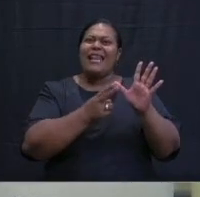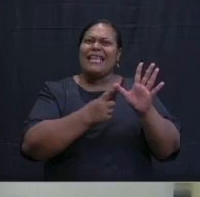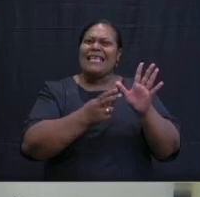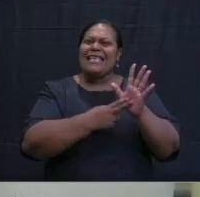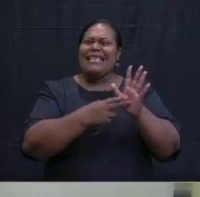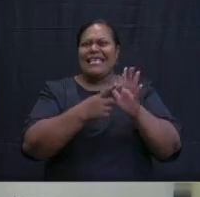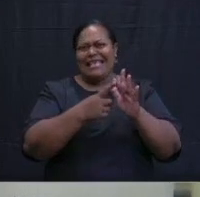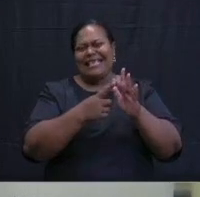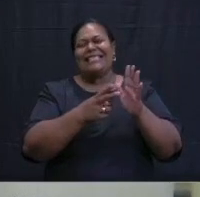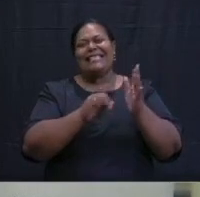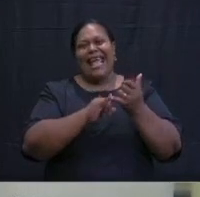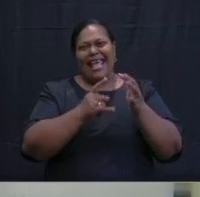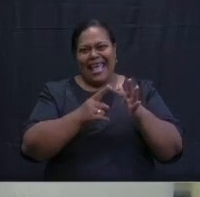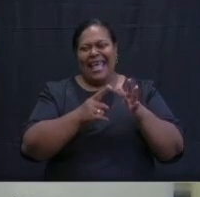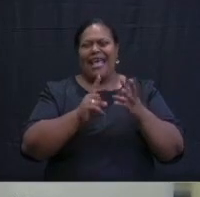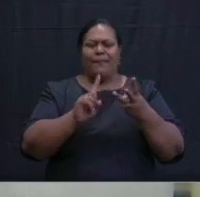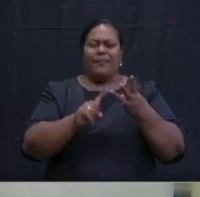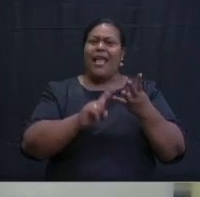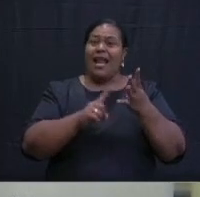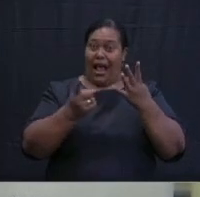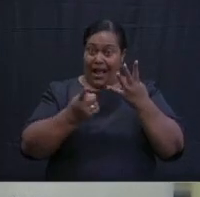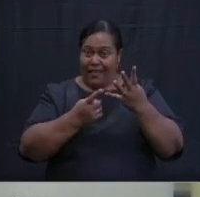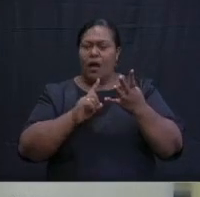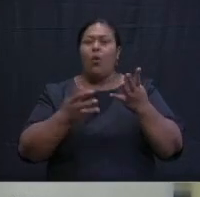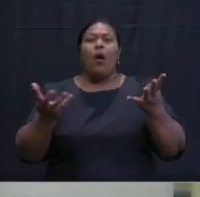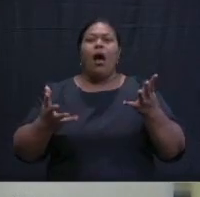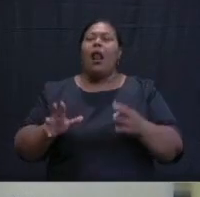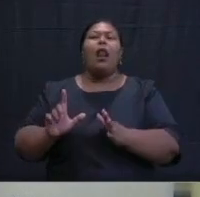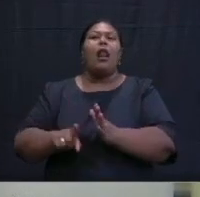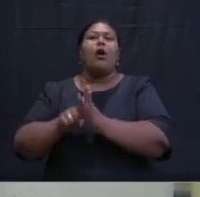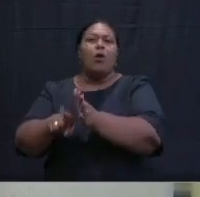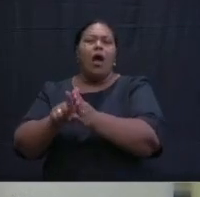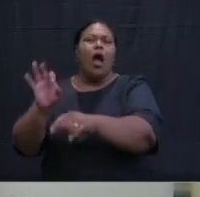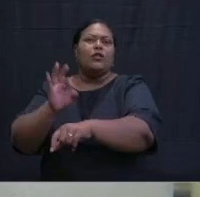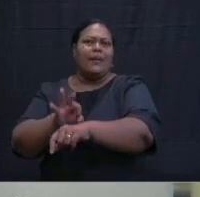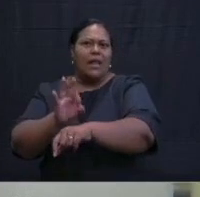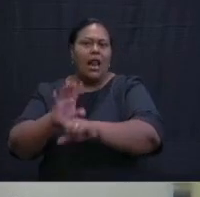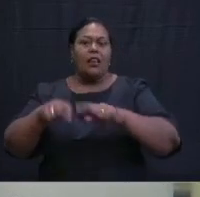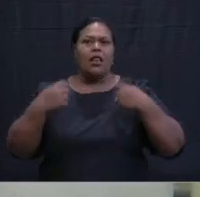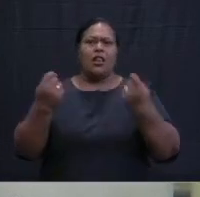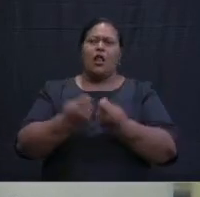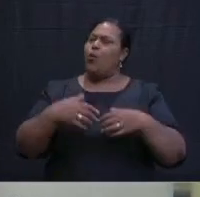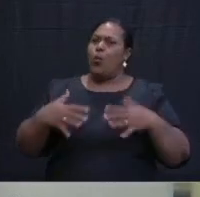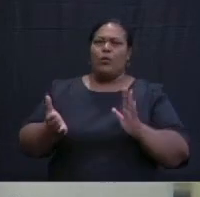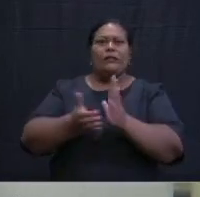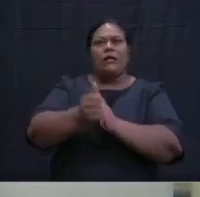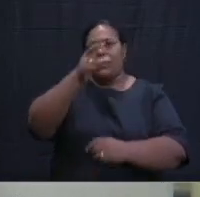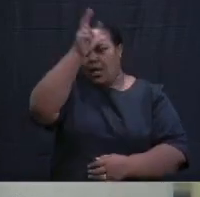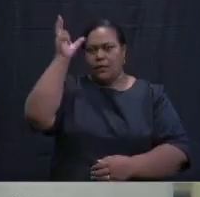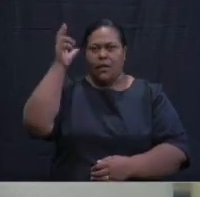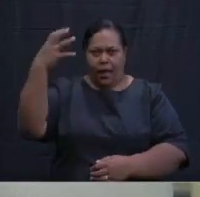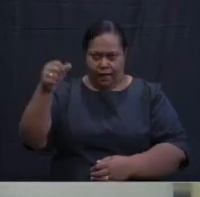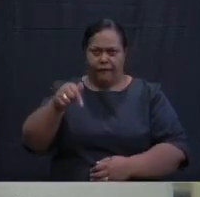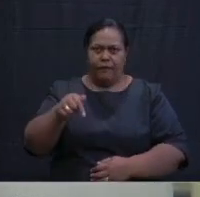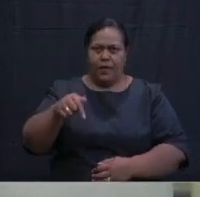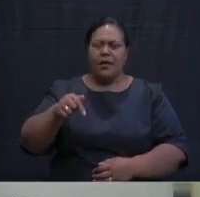in gynecology cancers at the Lautoka Hospital, and the team of skilled, competent nurses at